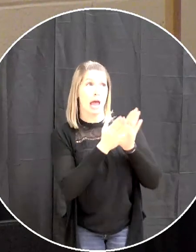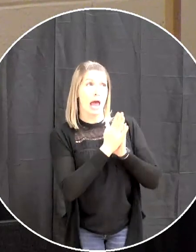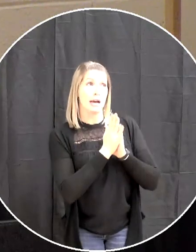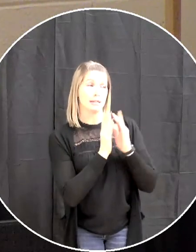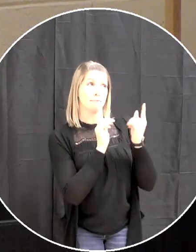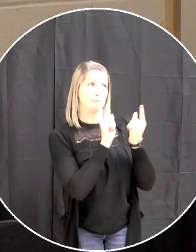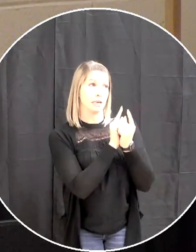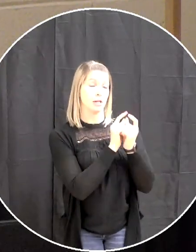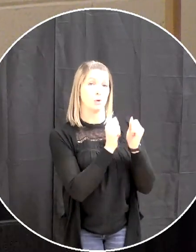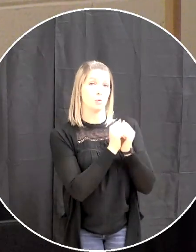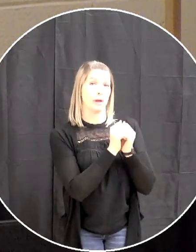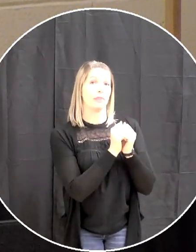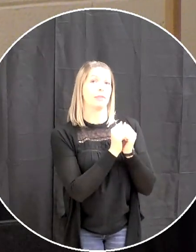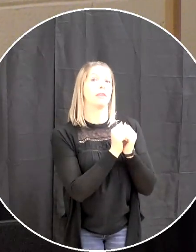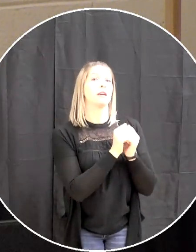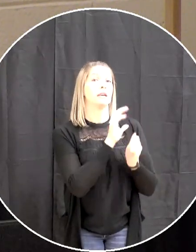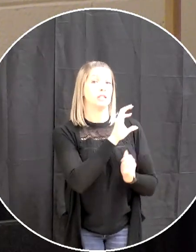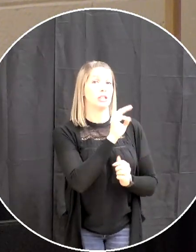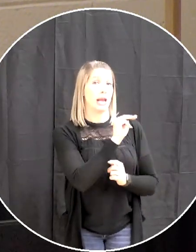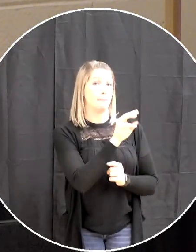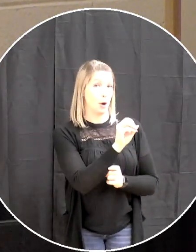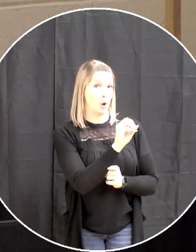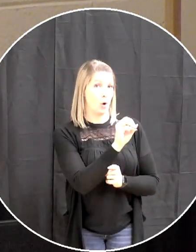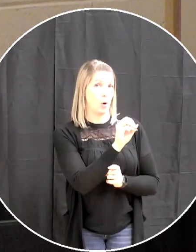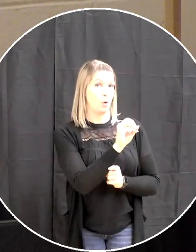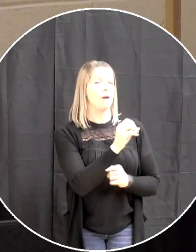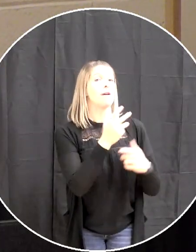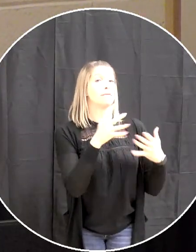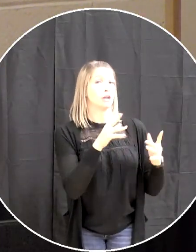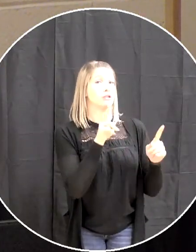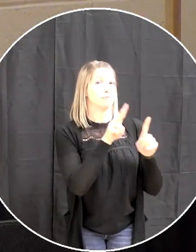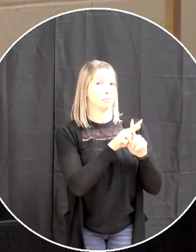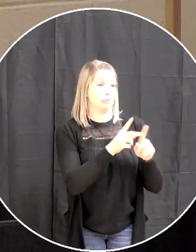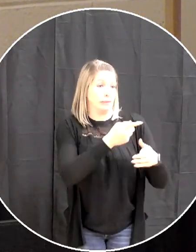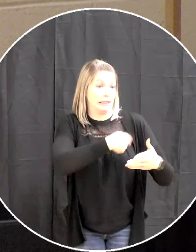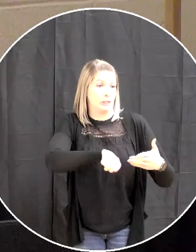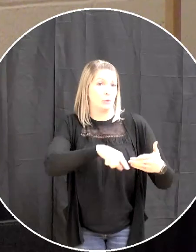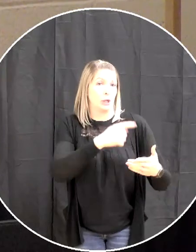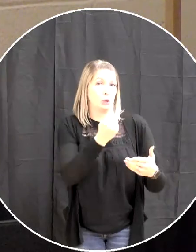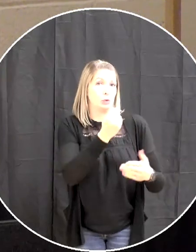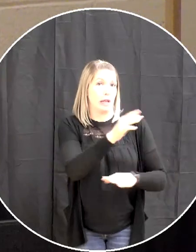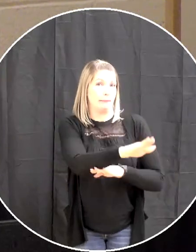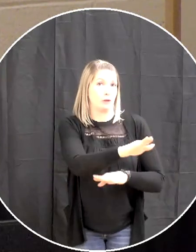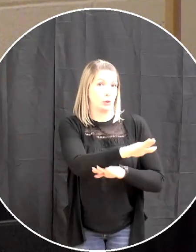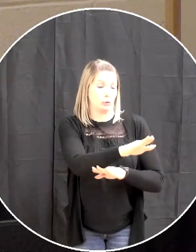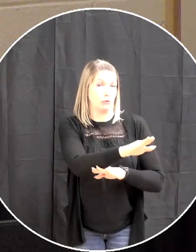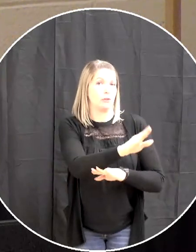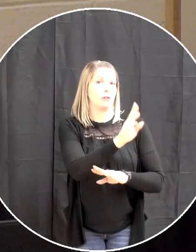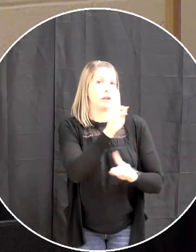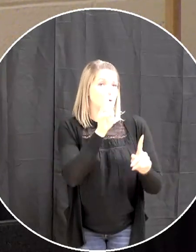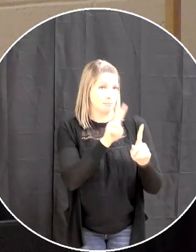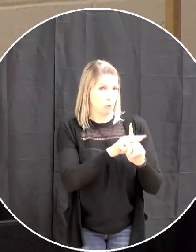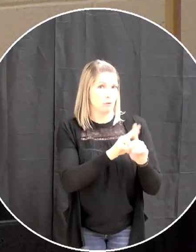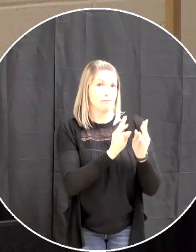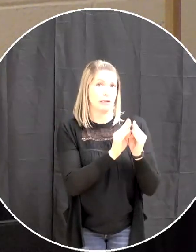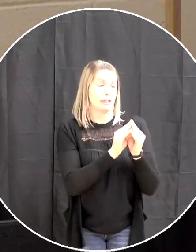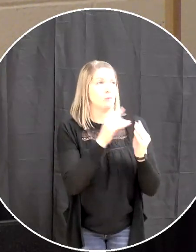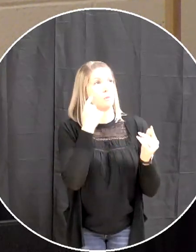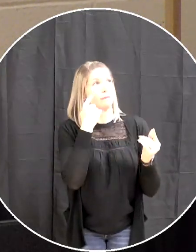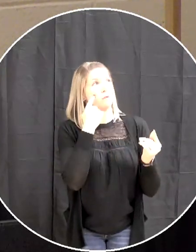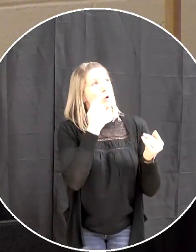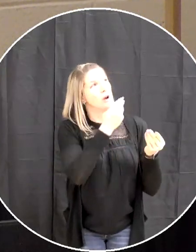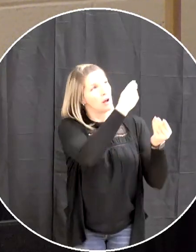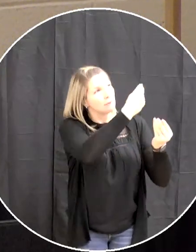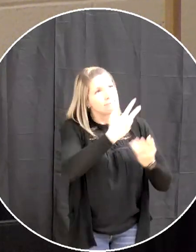Officer of Health. That is scheduled for next week, Tuesday, I believe, Tuesday afternoon, just to update